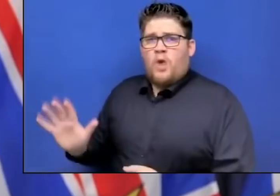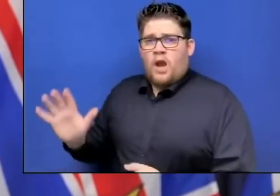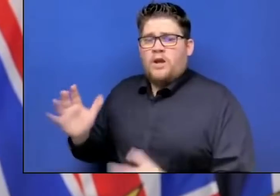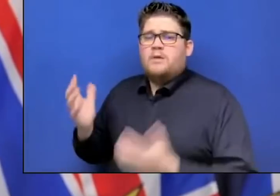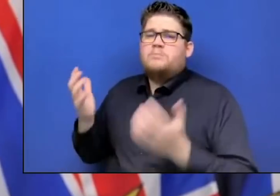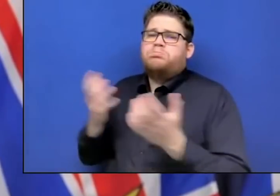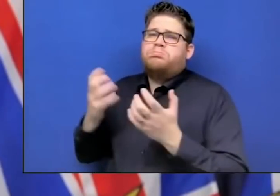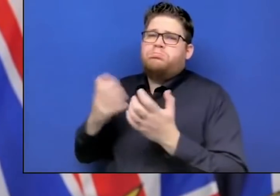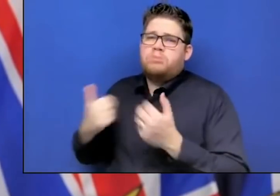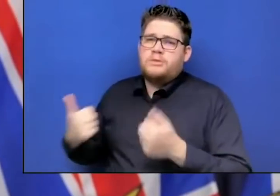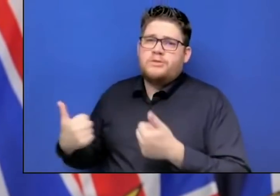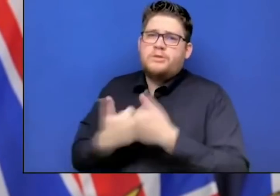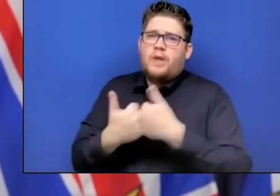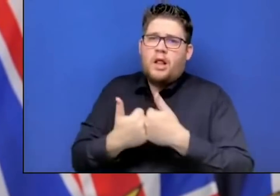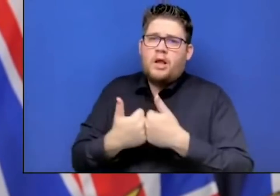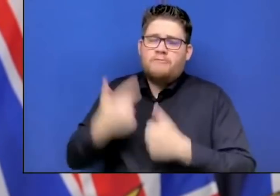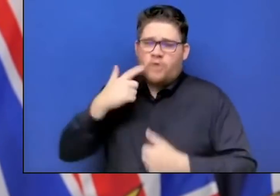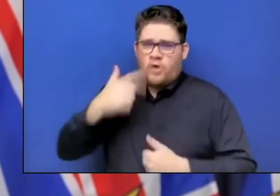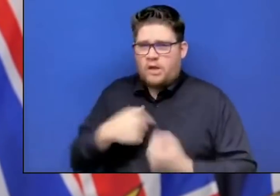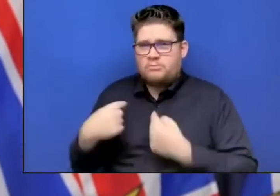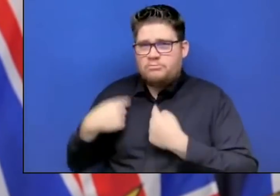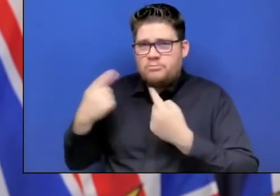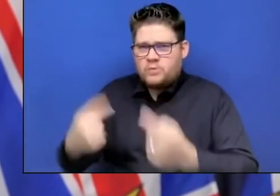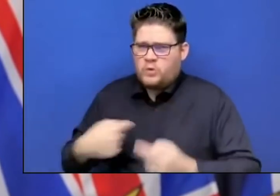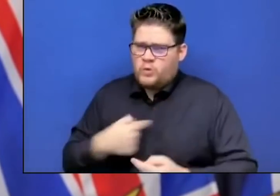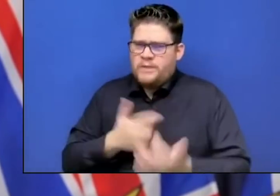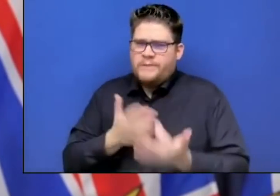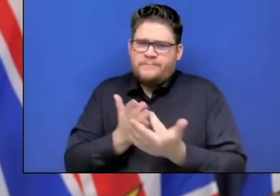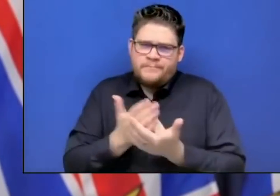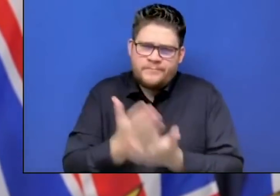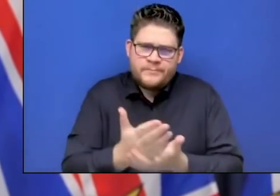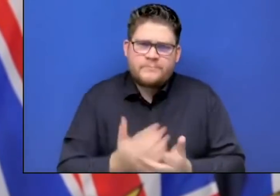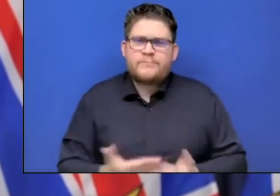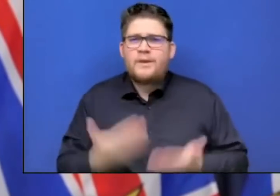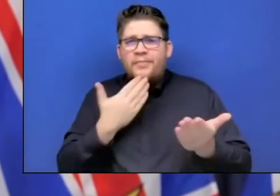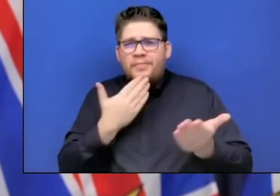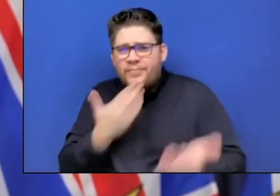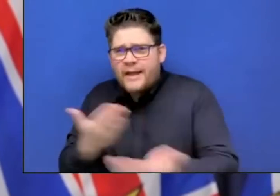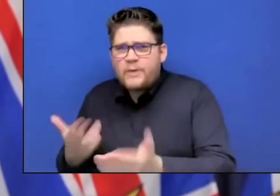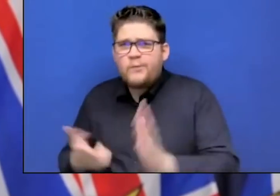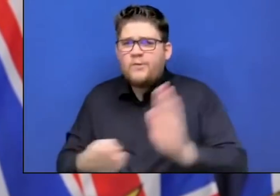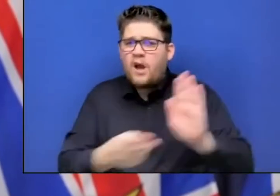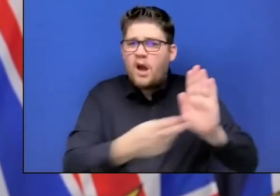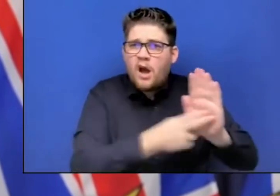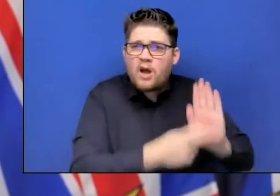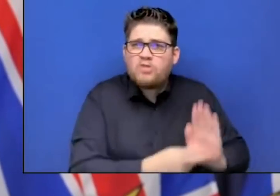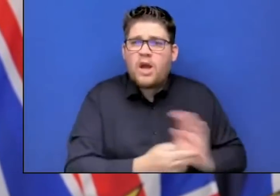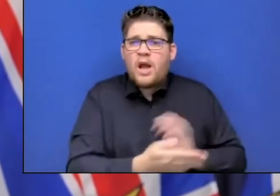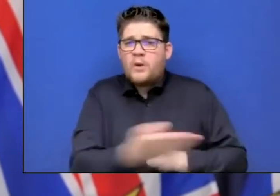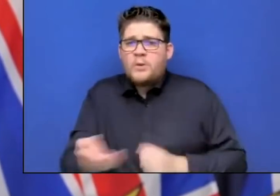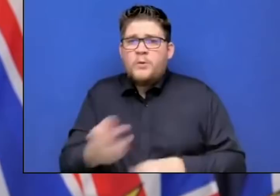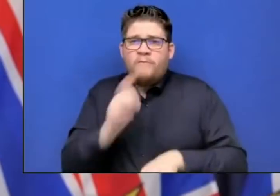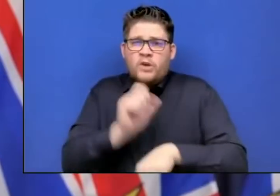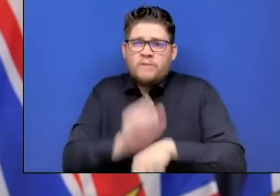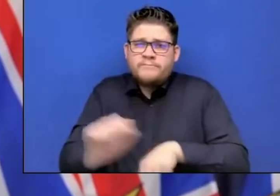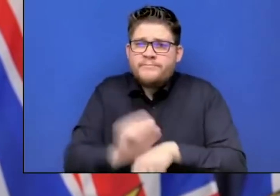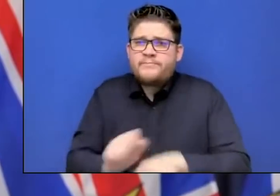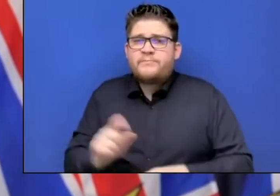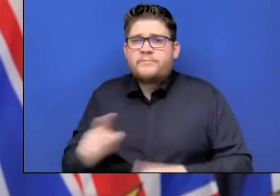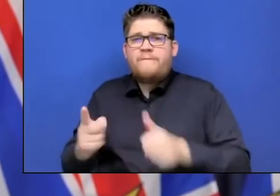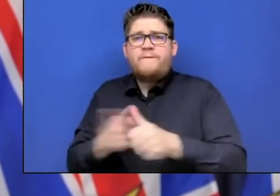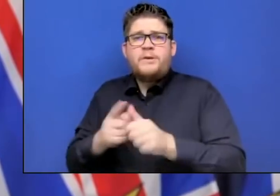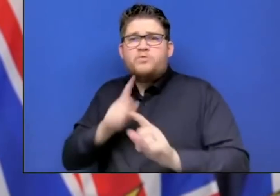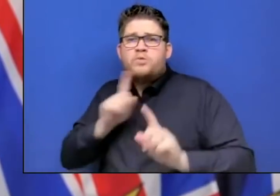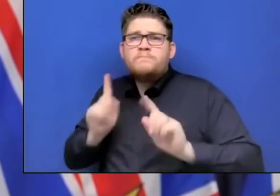we are meeting that challenge, and it's because of the incredible efforts of first responders, maintenance contractors, and many, many people in the Ministry of Transportation